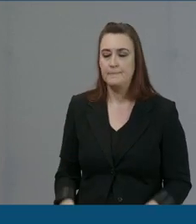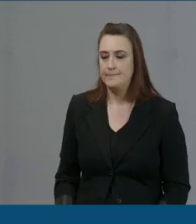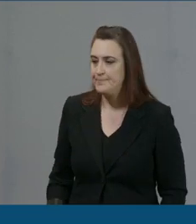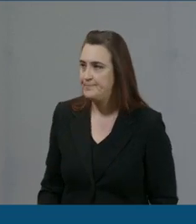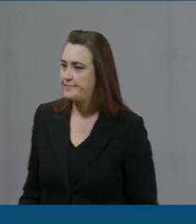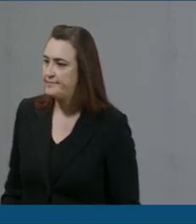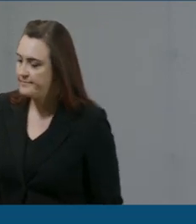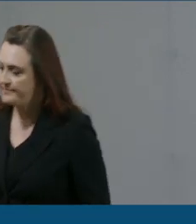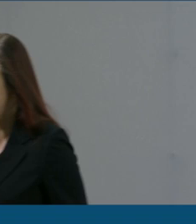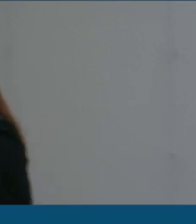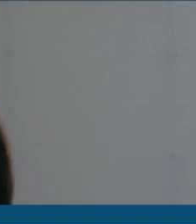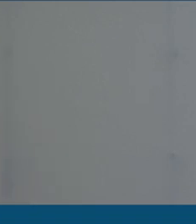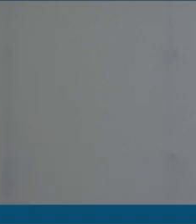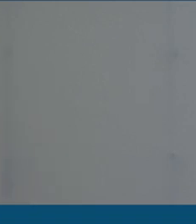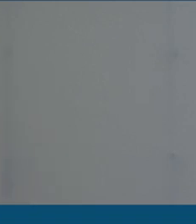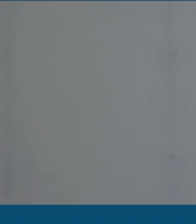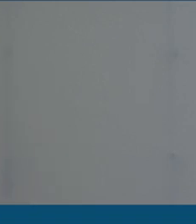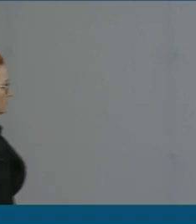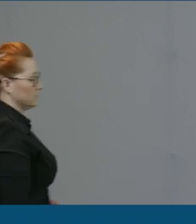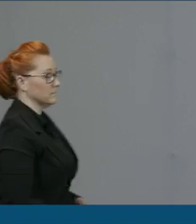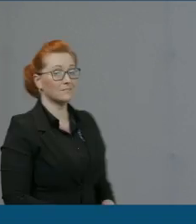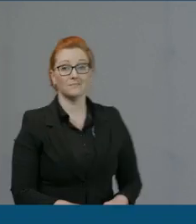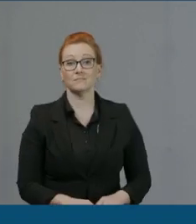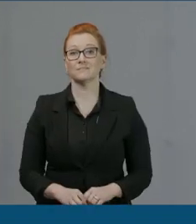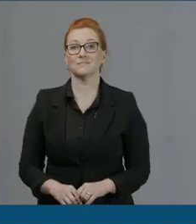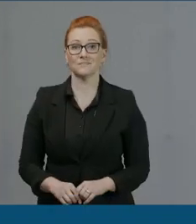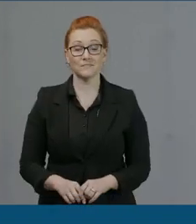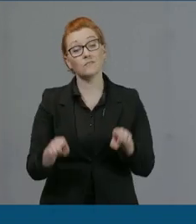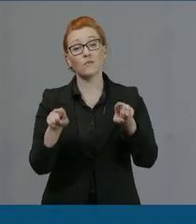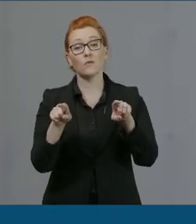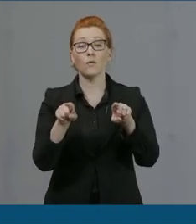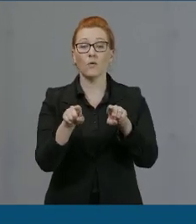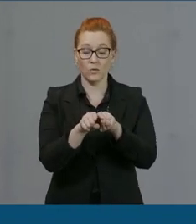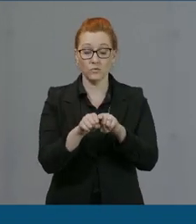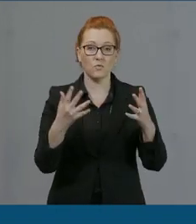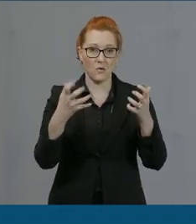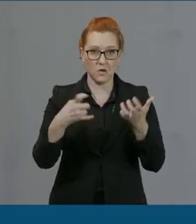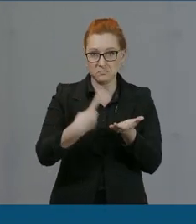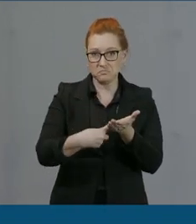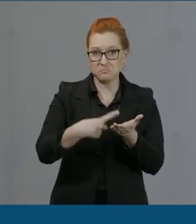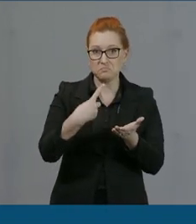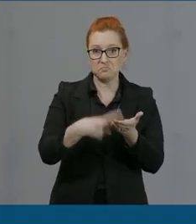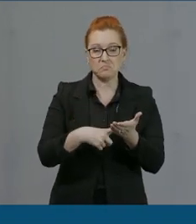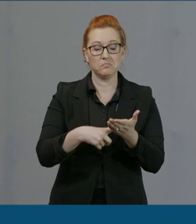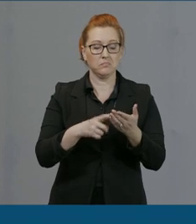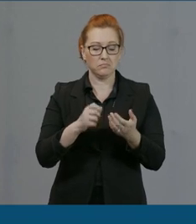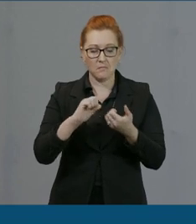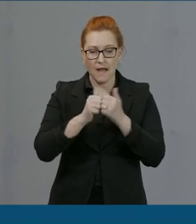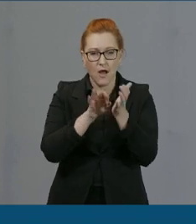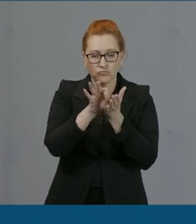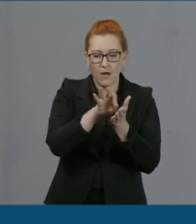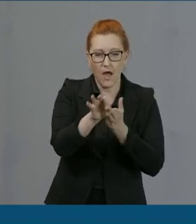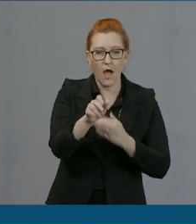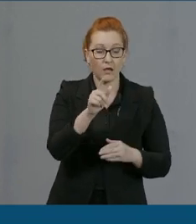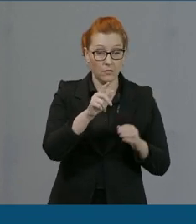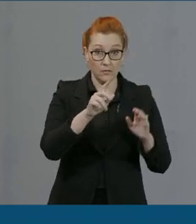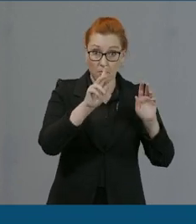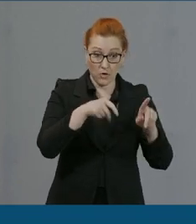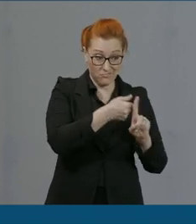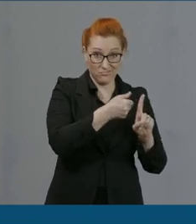Let's also talk contact tracing. This is something that is within the White House guidelines with CDC